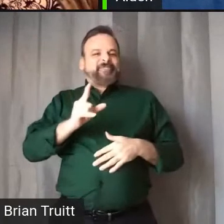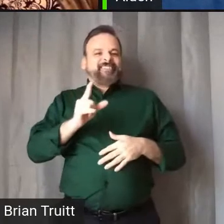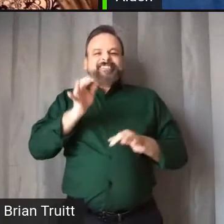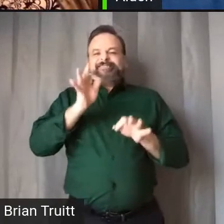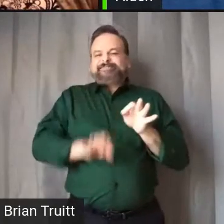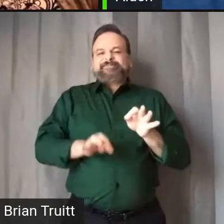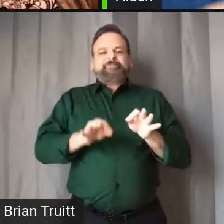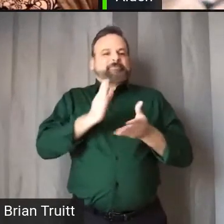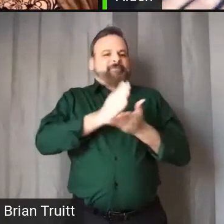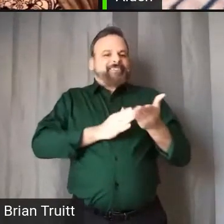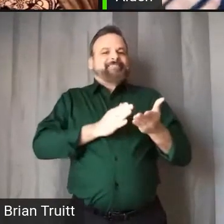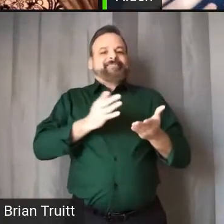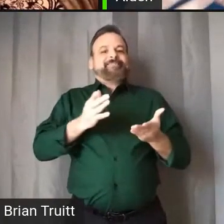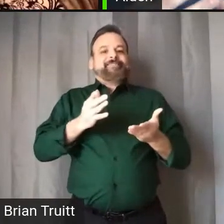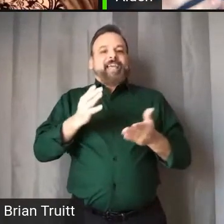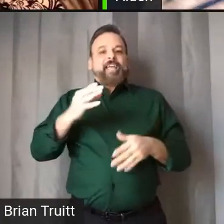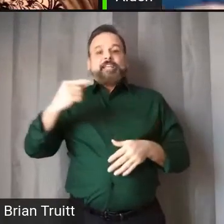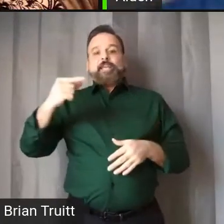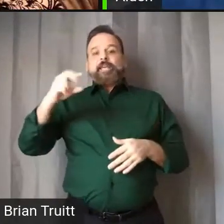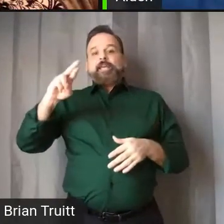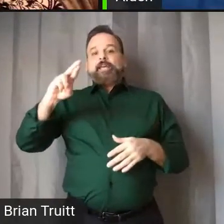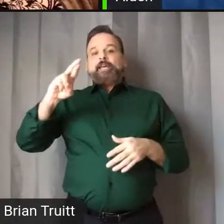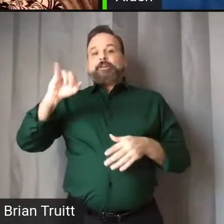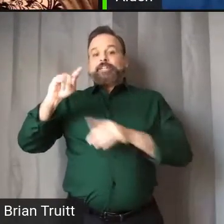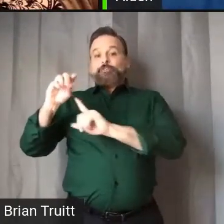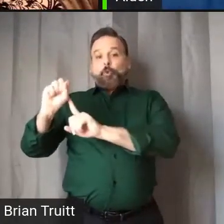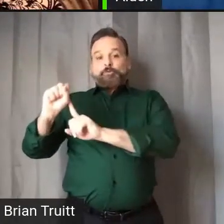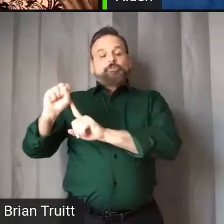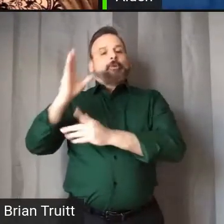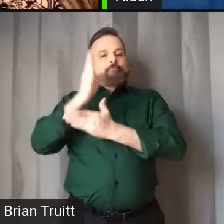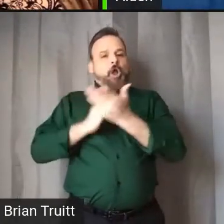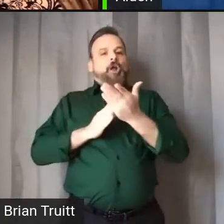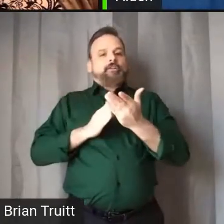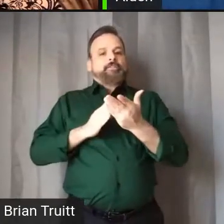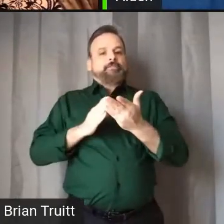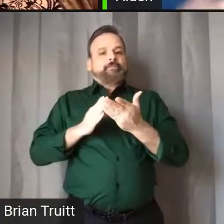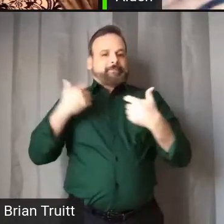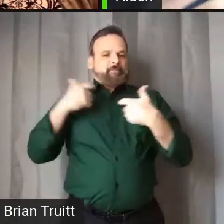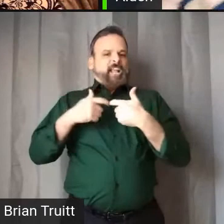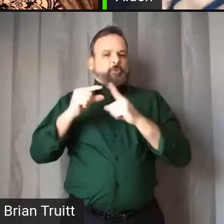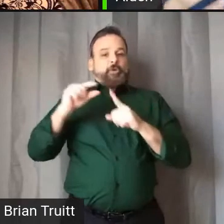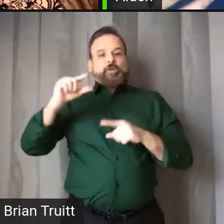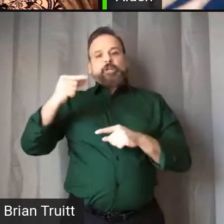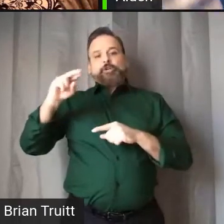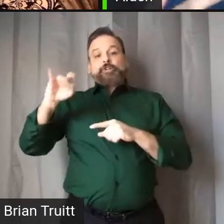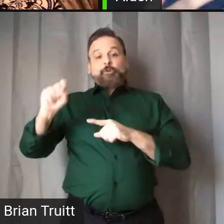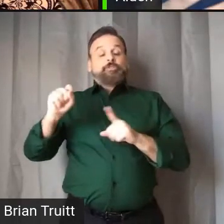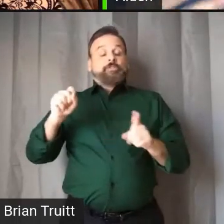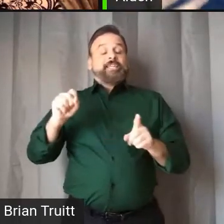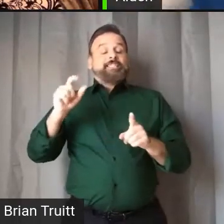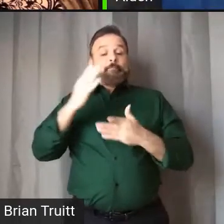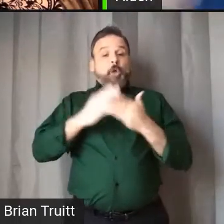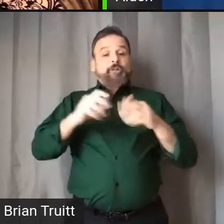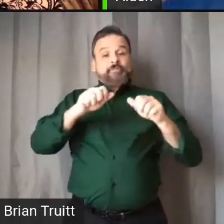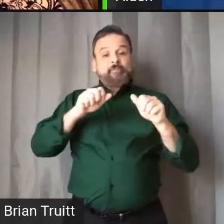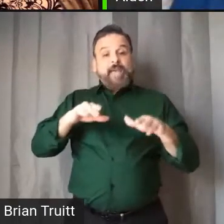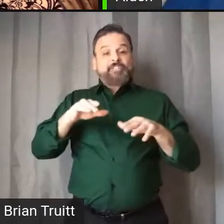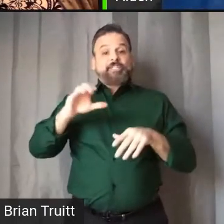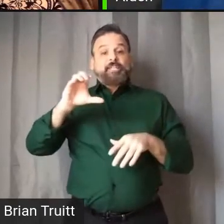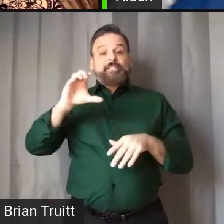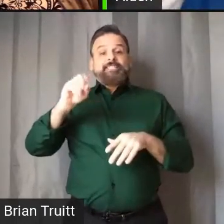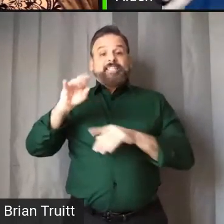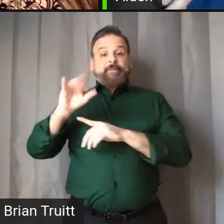that. And like even gritos are a part of the magic in Cemetery Boys, and that, and gritos